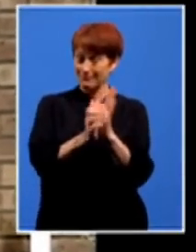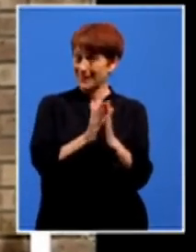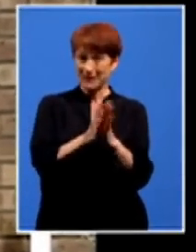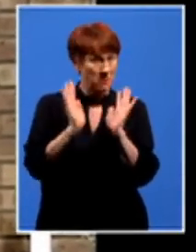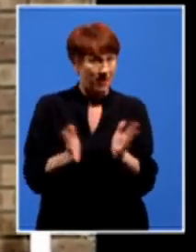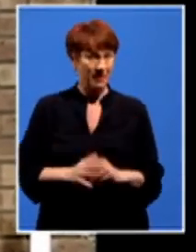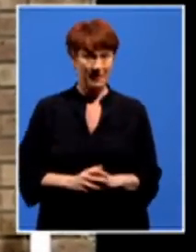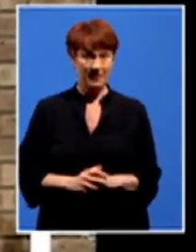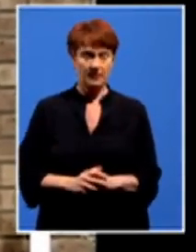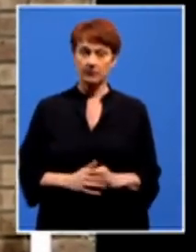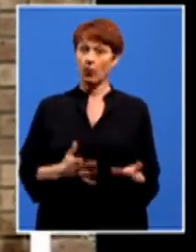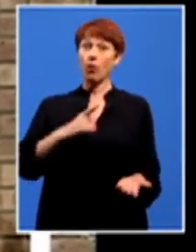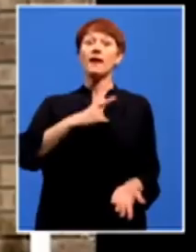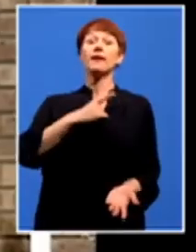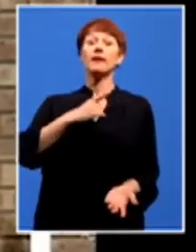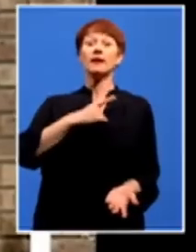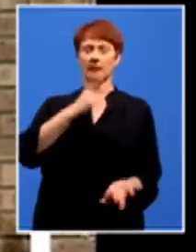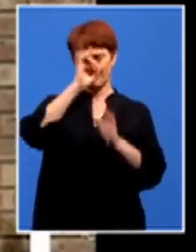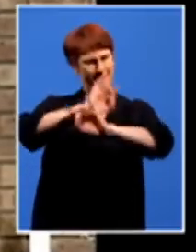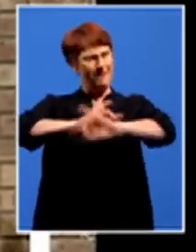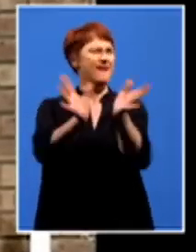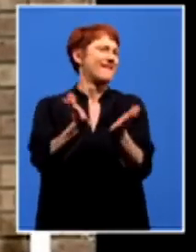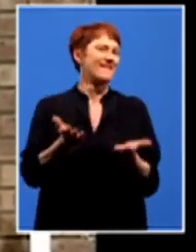The reasons are obvious.